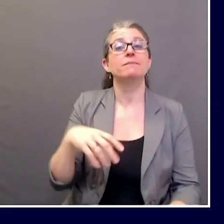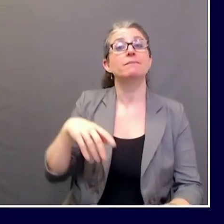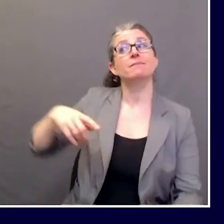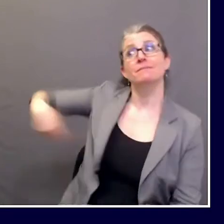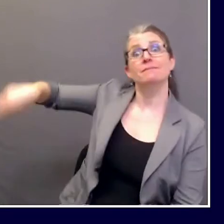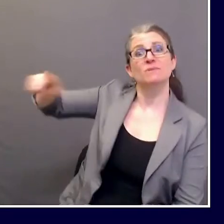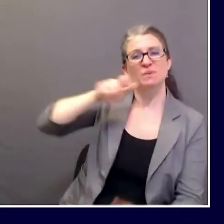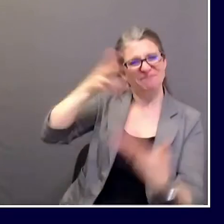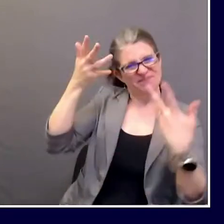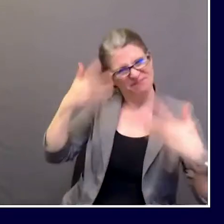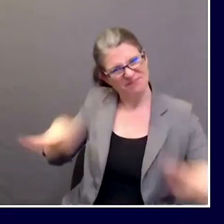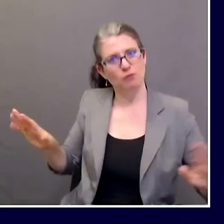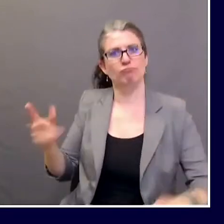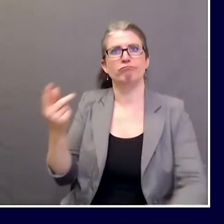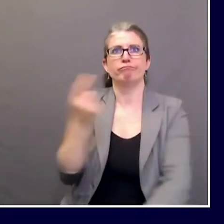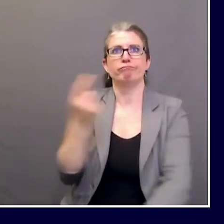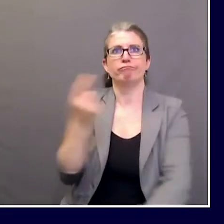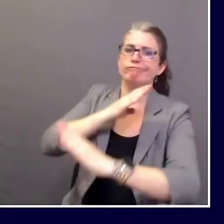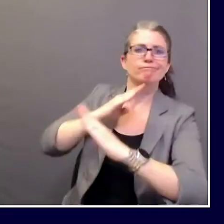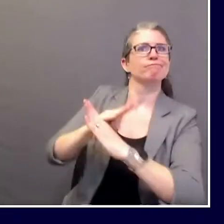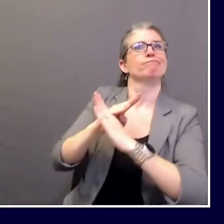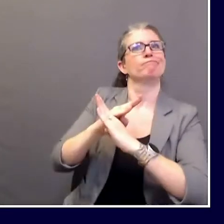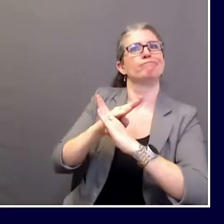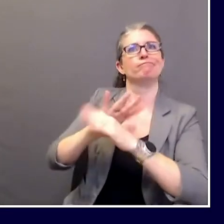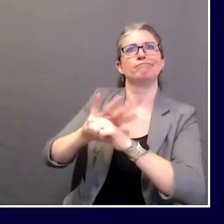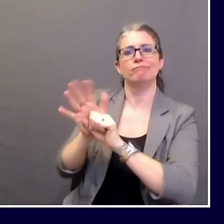want to make sure people understand that and feel that.